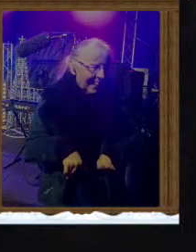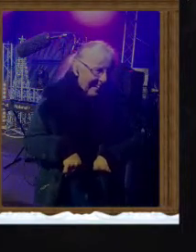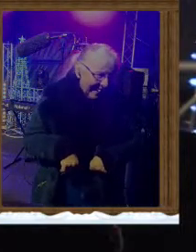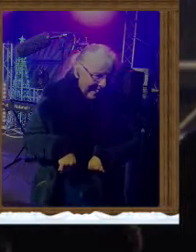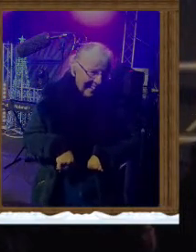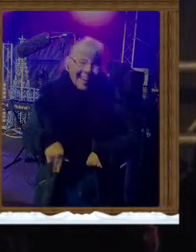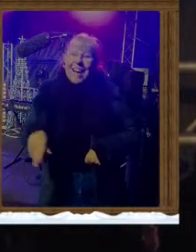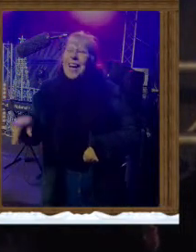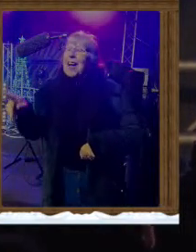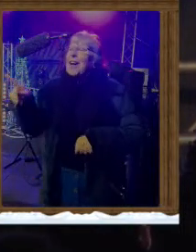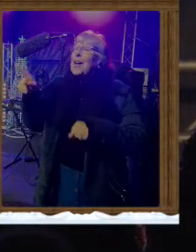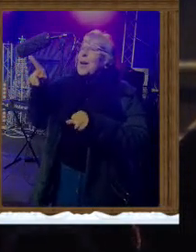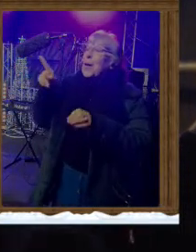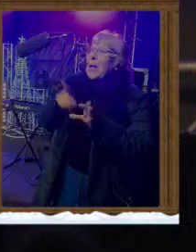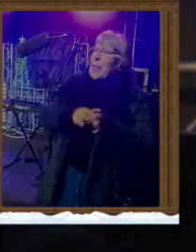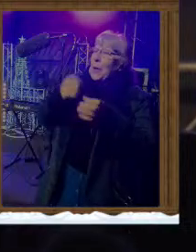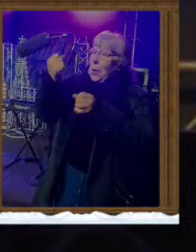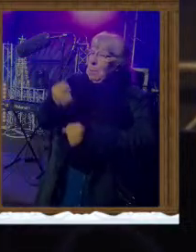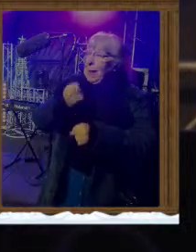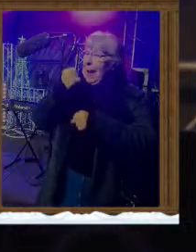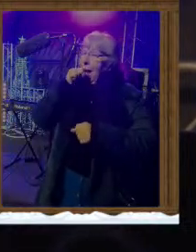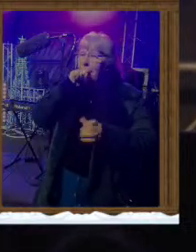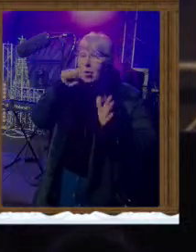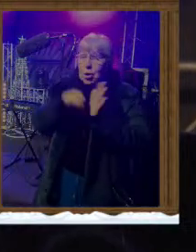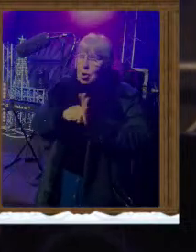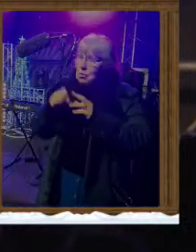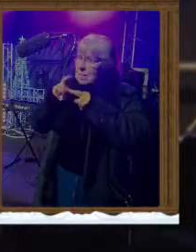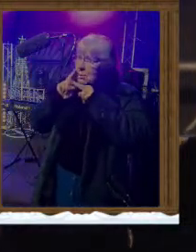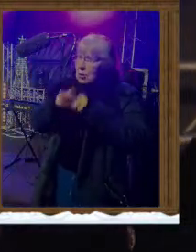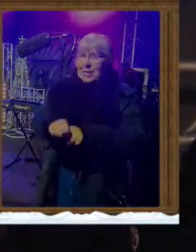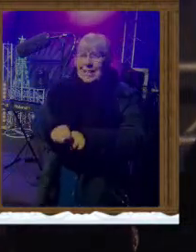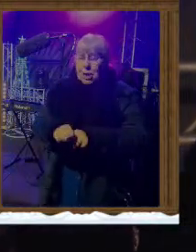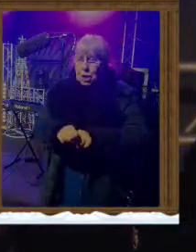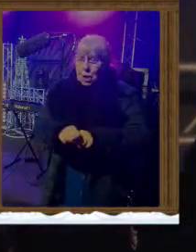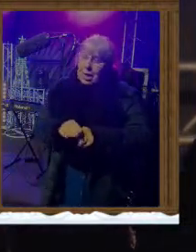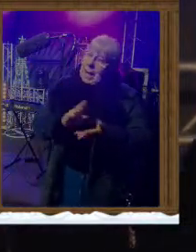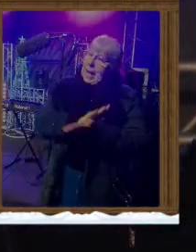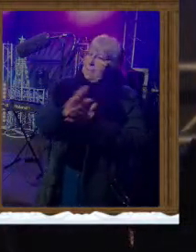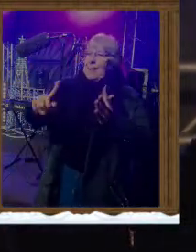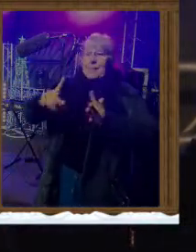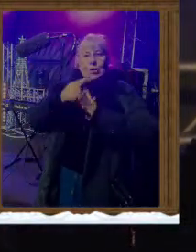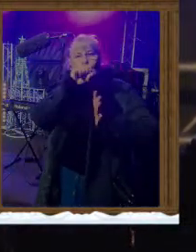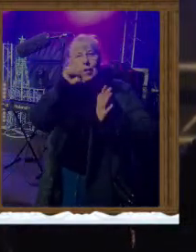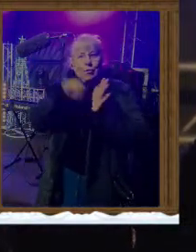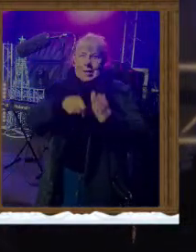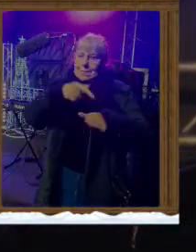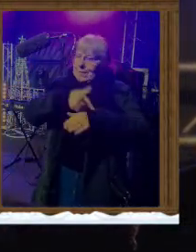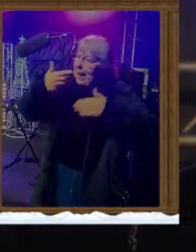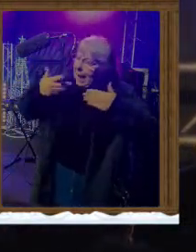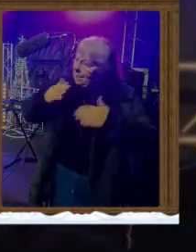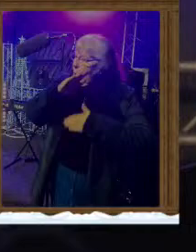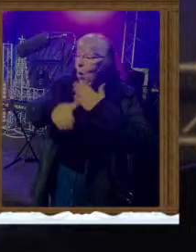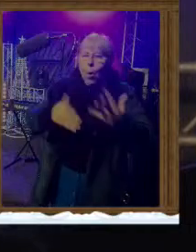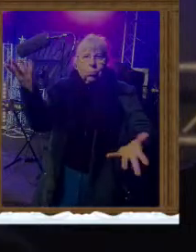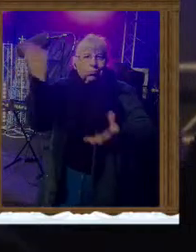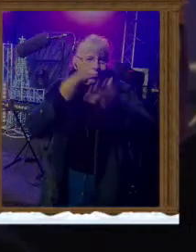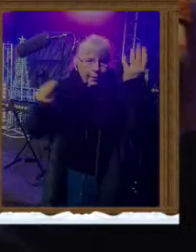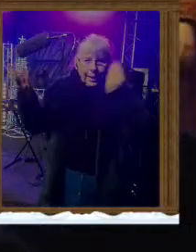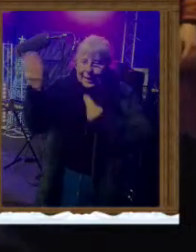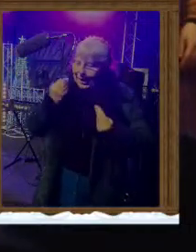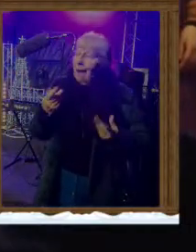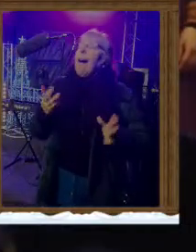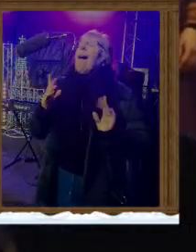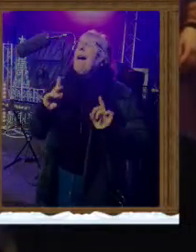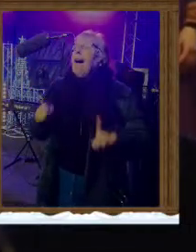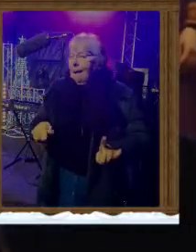is a special Christmas tradition in Arendelle. It sounds out the beginning of the festive season to everyone that hears it. It's a